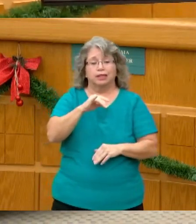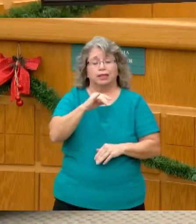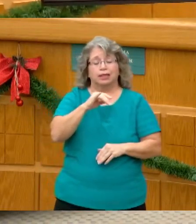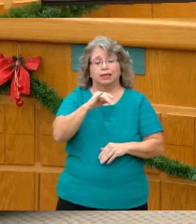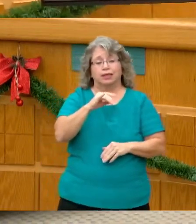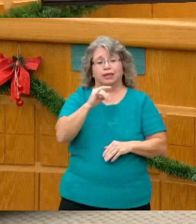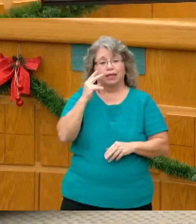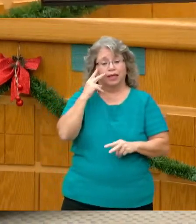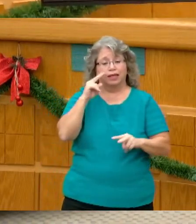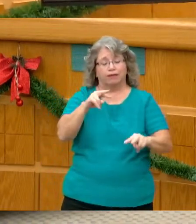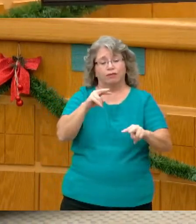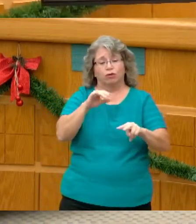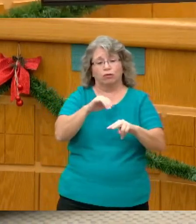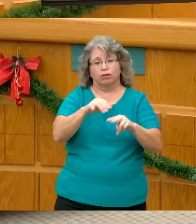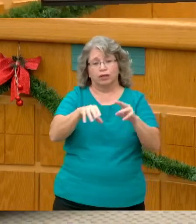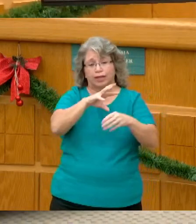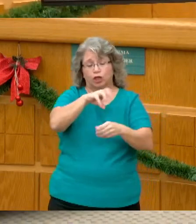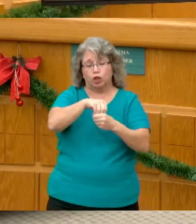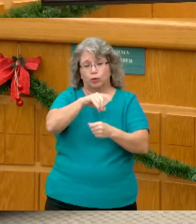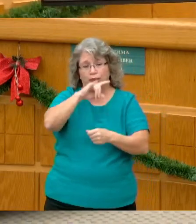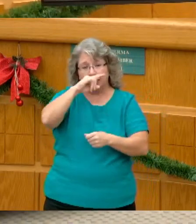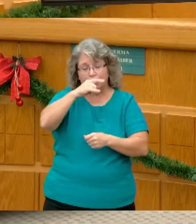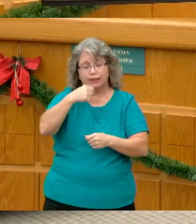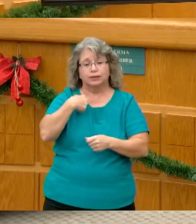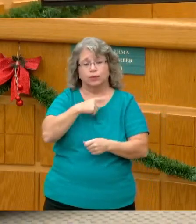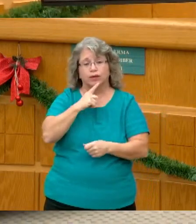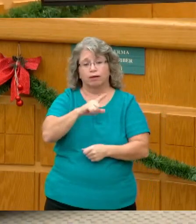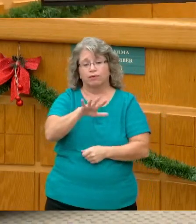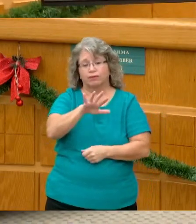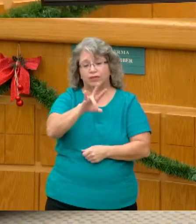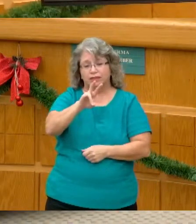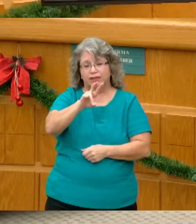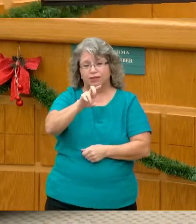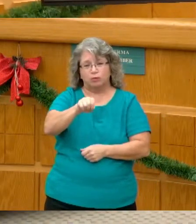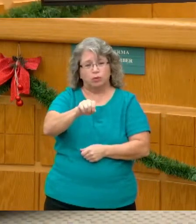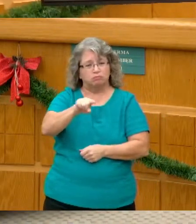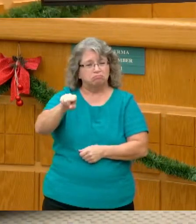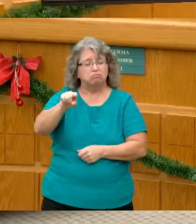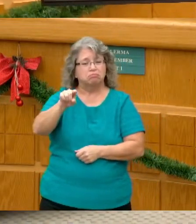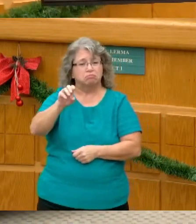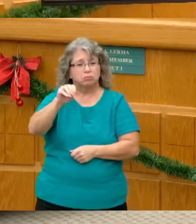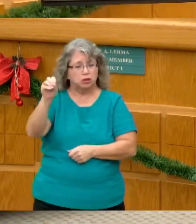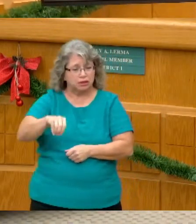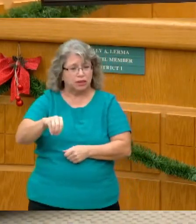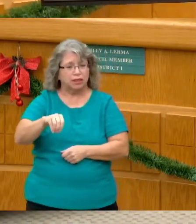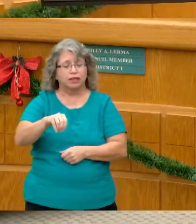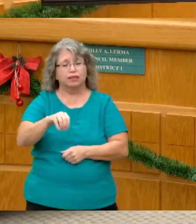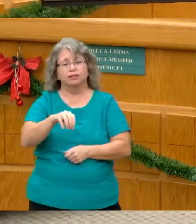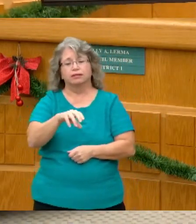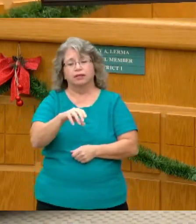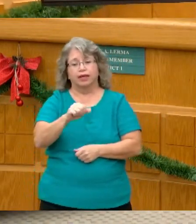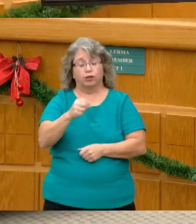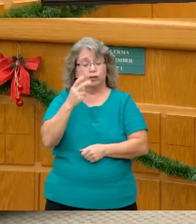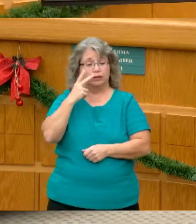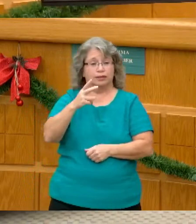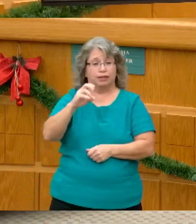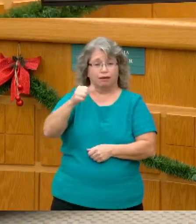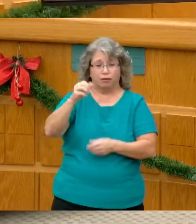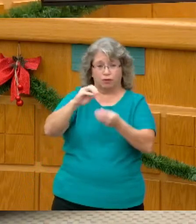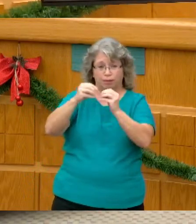population, we're about 57.3% vaccinated. And you can see the 12-year-olds and the 65. I